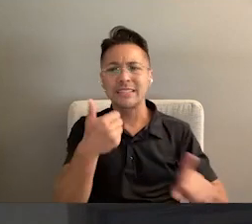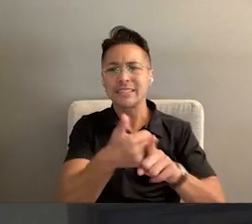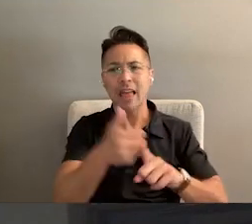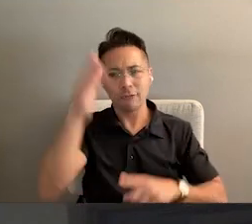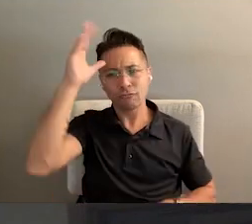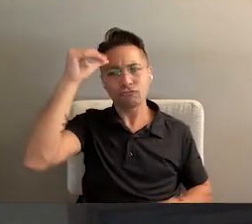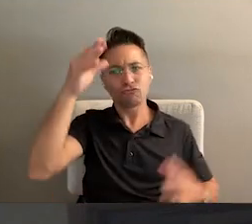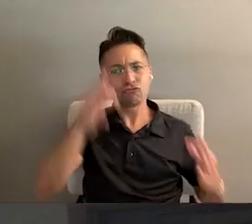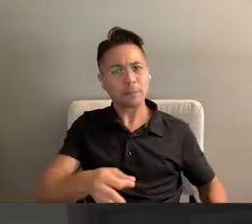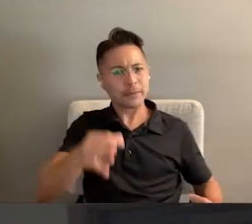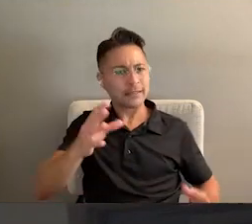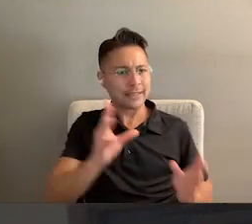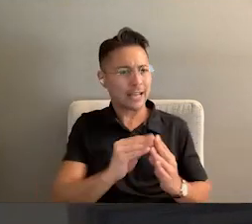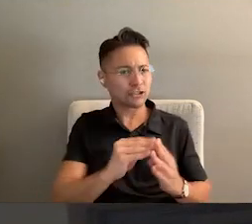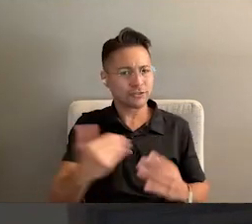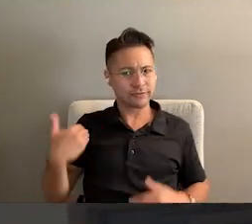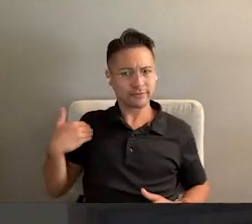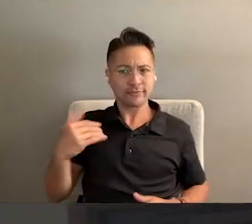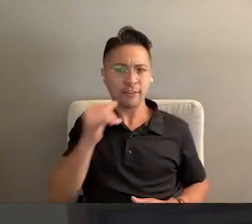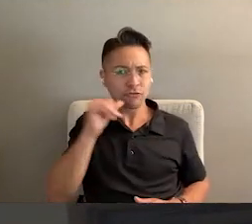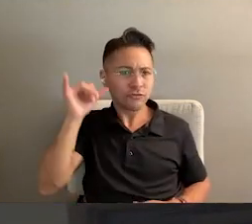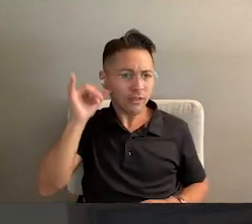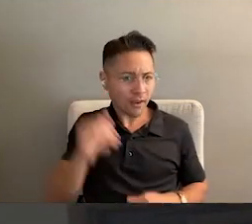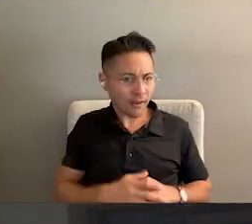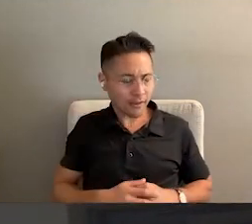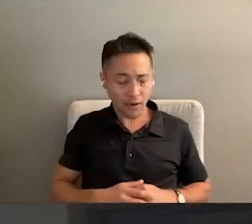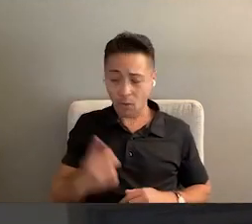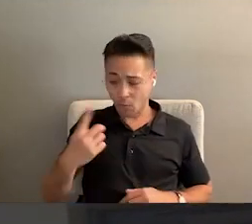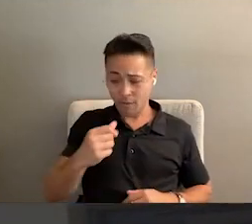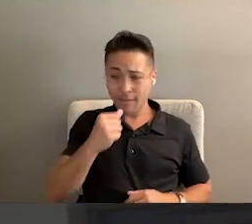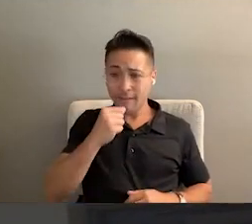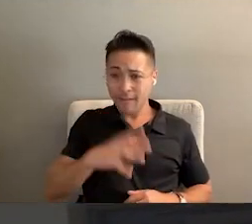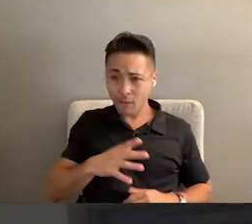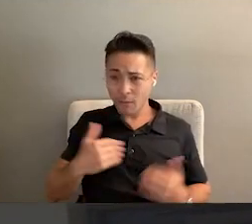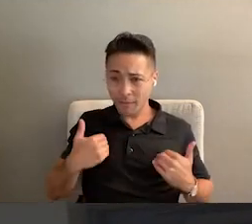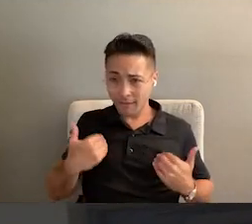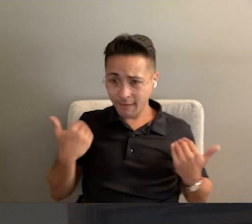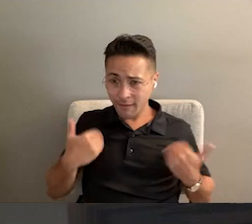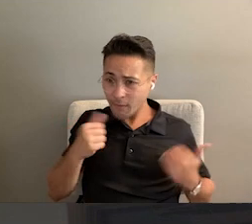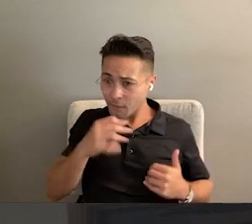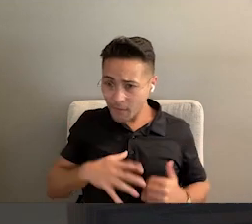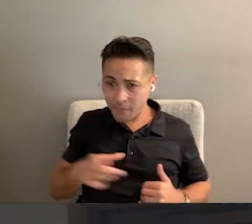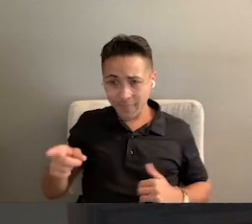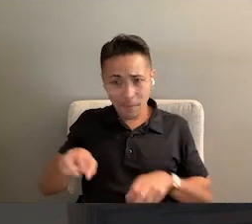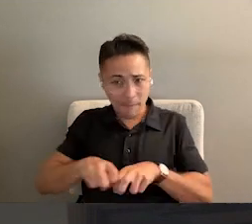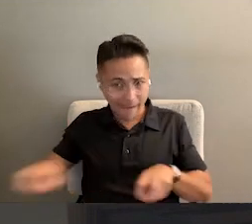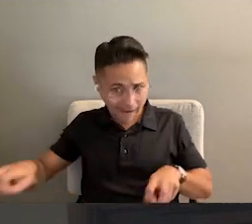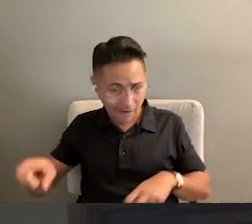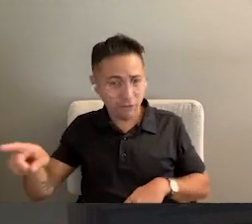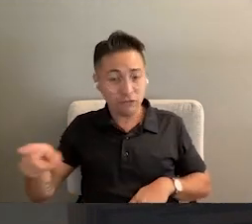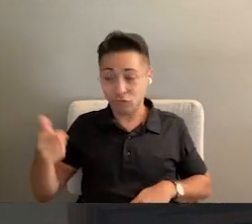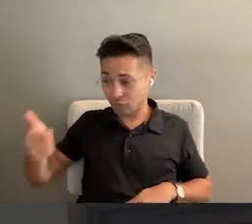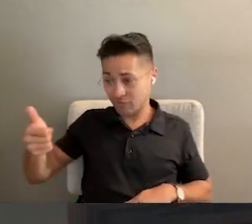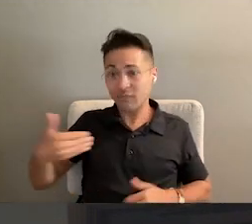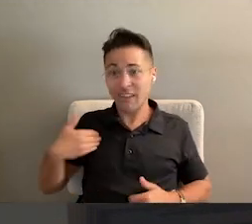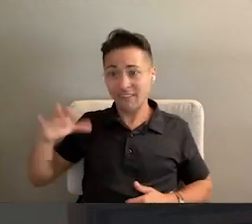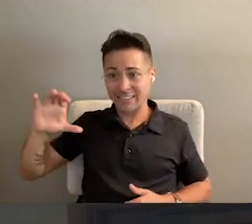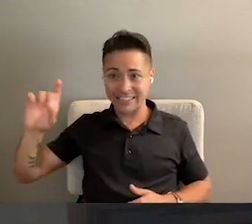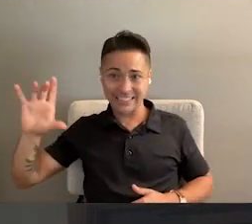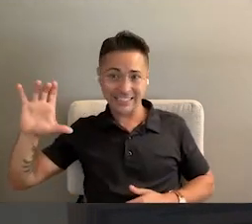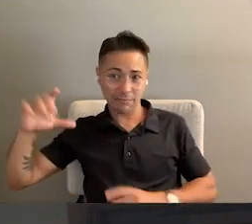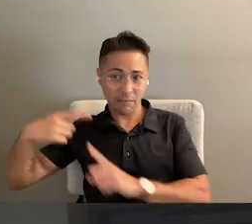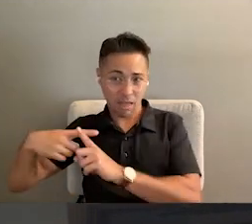Was anyone at the self-determination session yesterday? Yeah. We had one of the young women that was on that